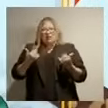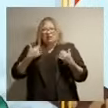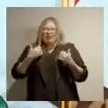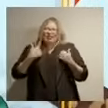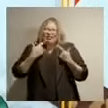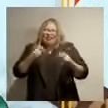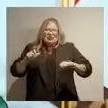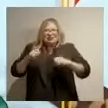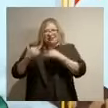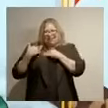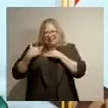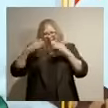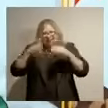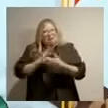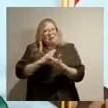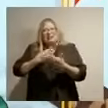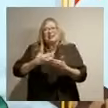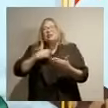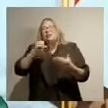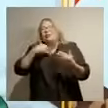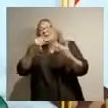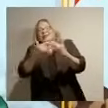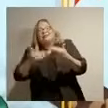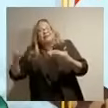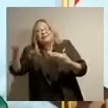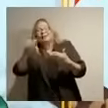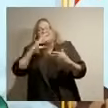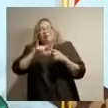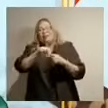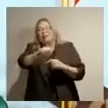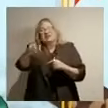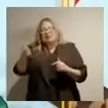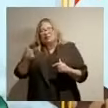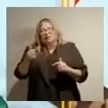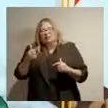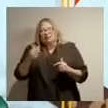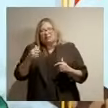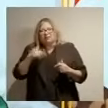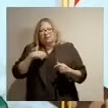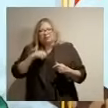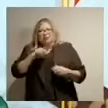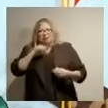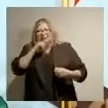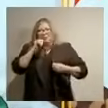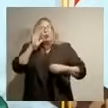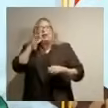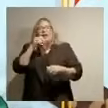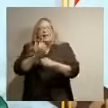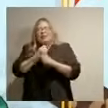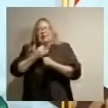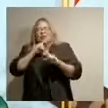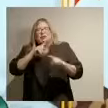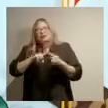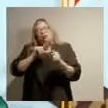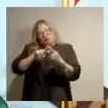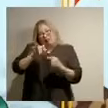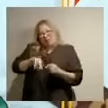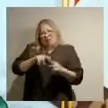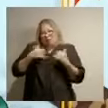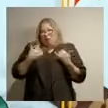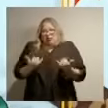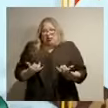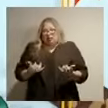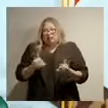nothing that's pending in terms of a promotion in that space imminent from this administration. Okay, and just a logistical